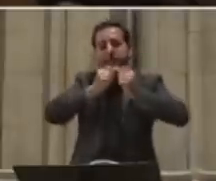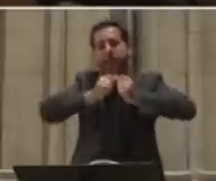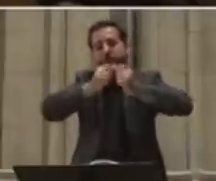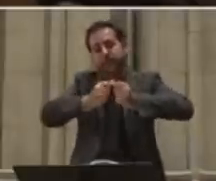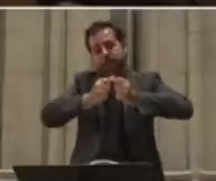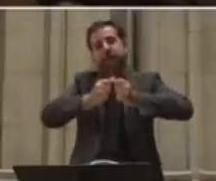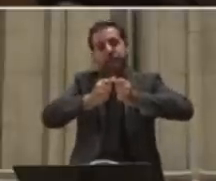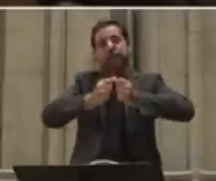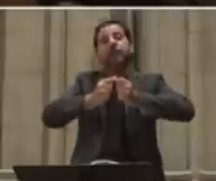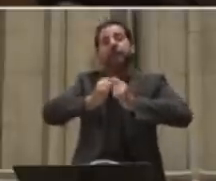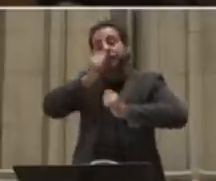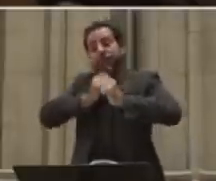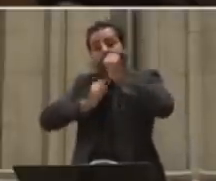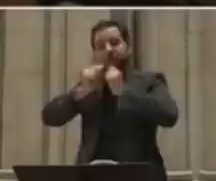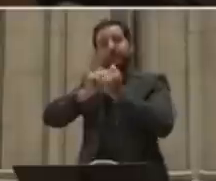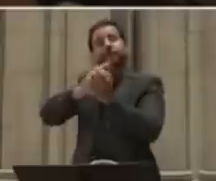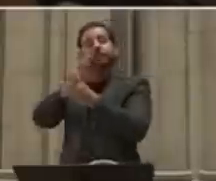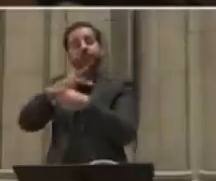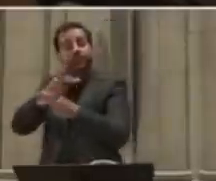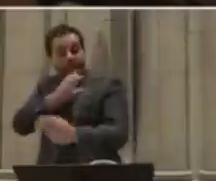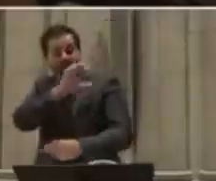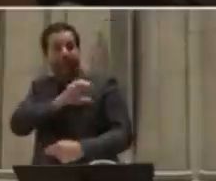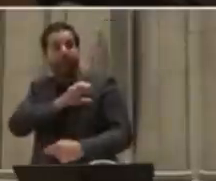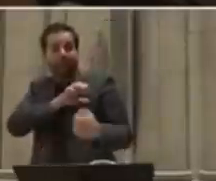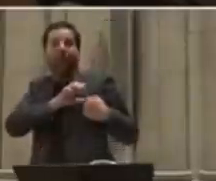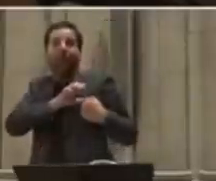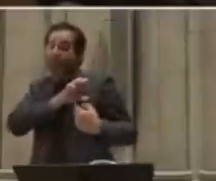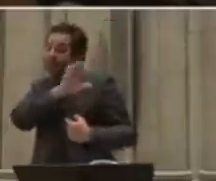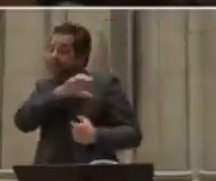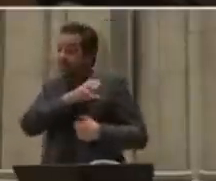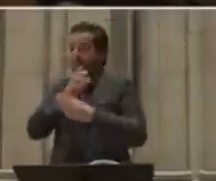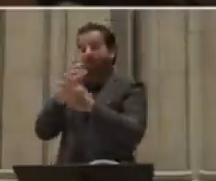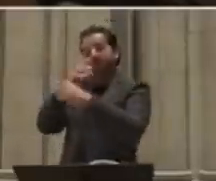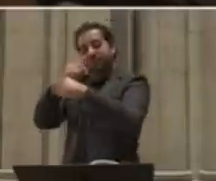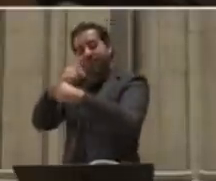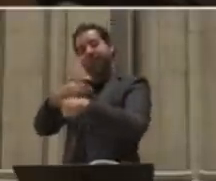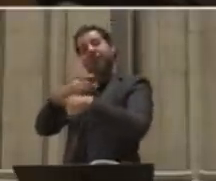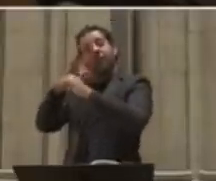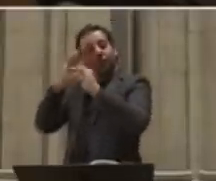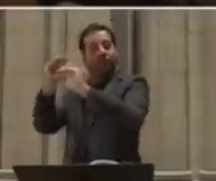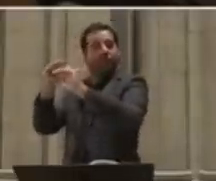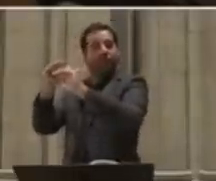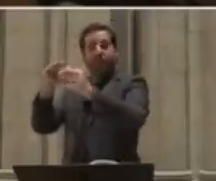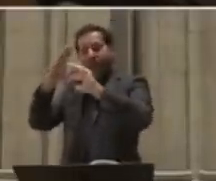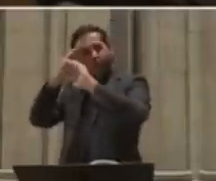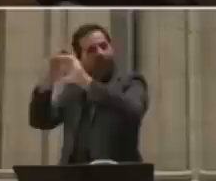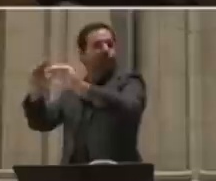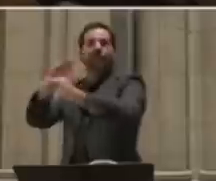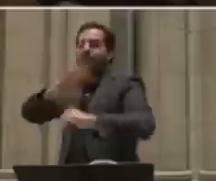endurance produces character, and character produces hope, and hope does not disappoint